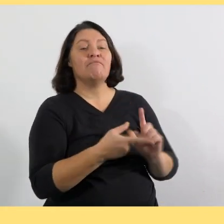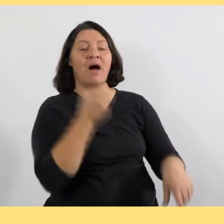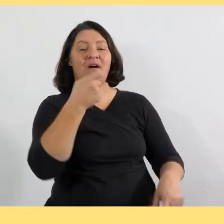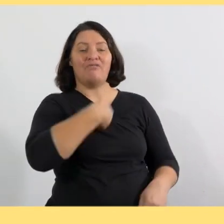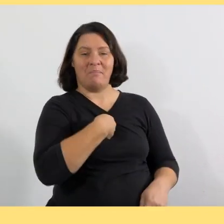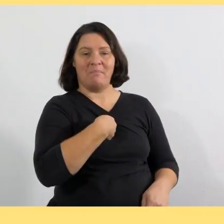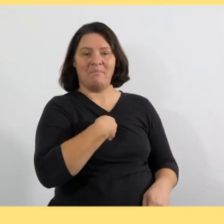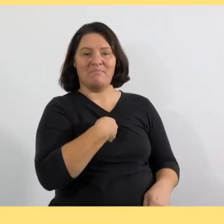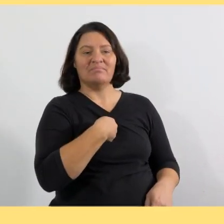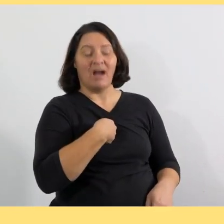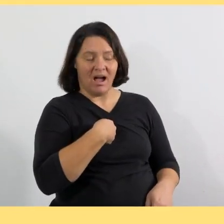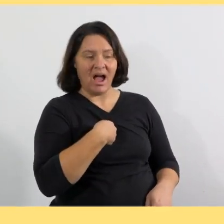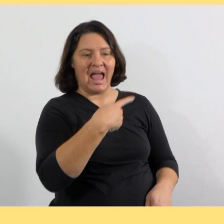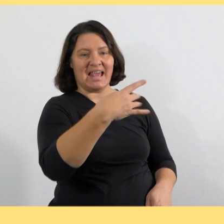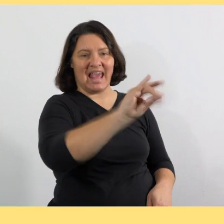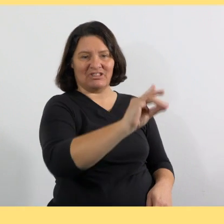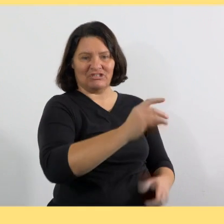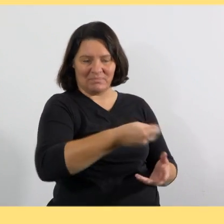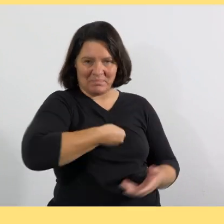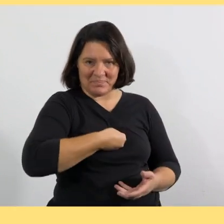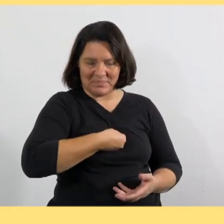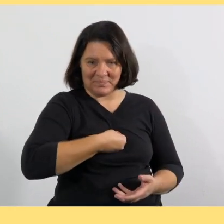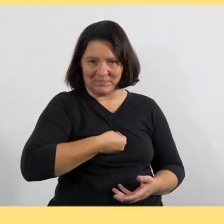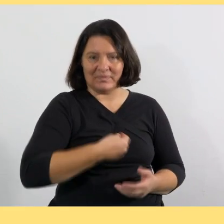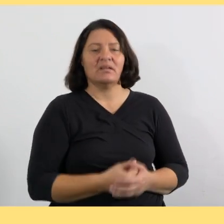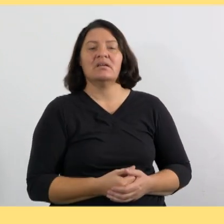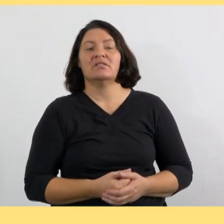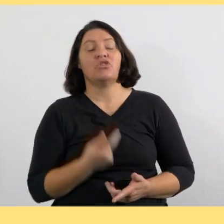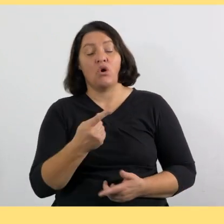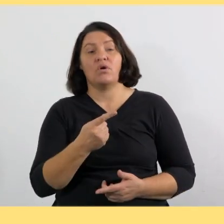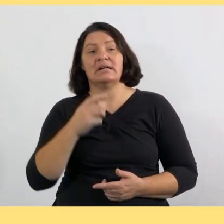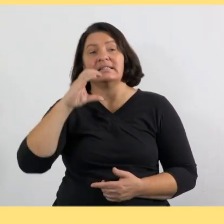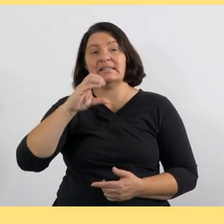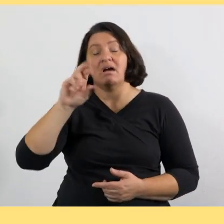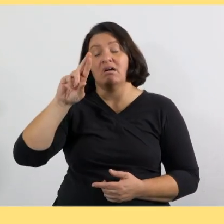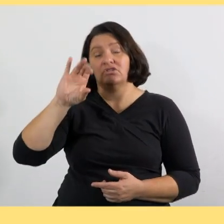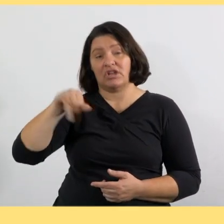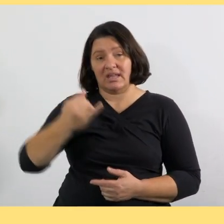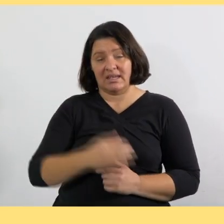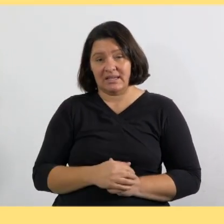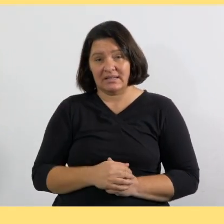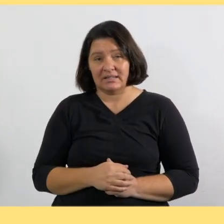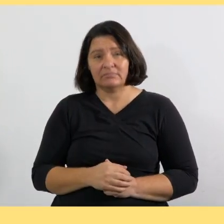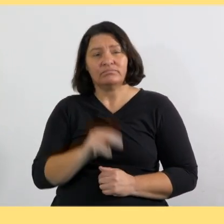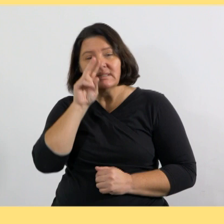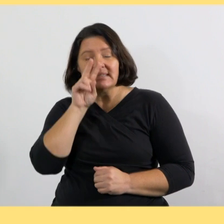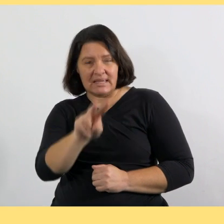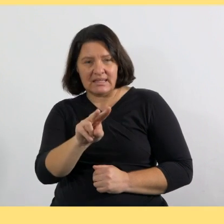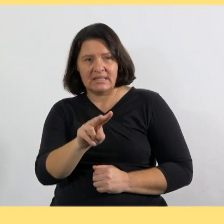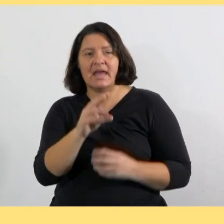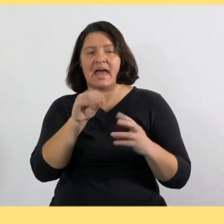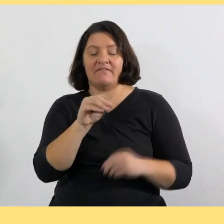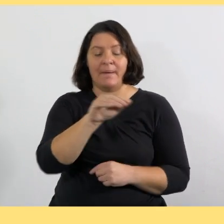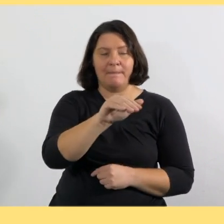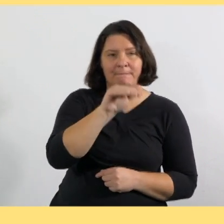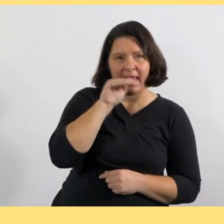by the business, we then record it in the CRJ. Here is our CRJ. When you look at your CRJ, you can see